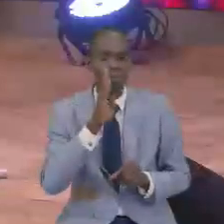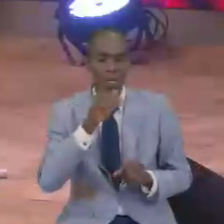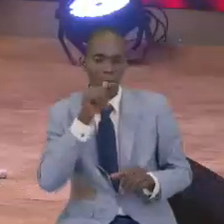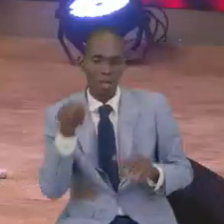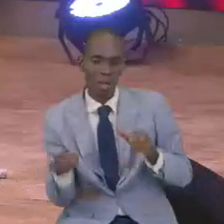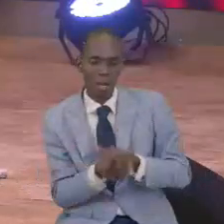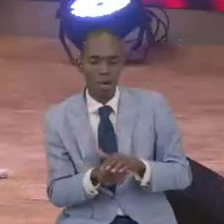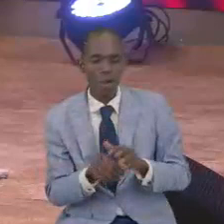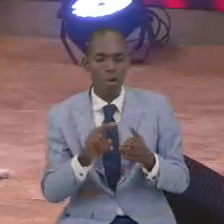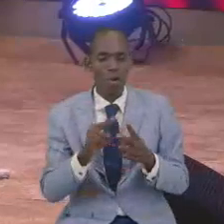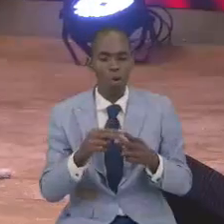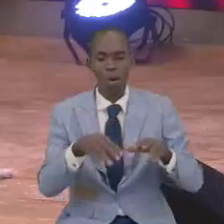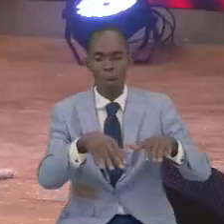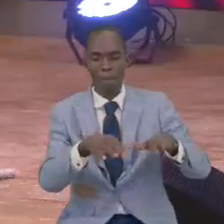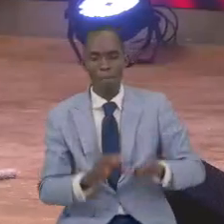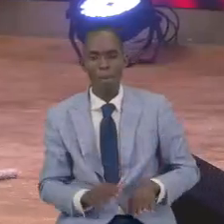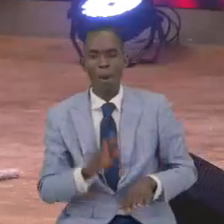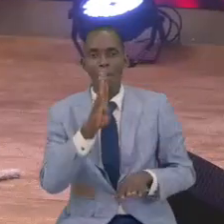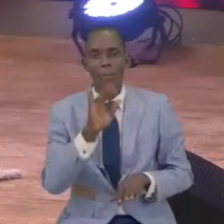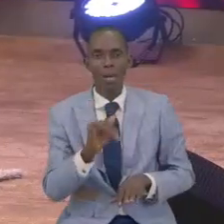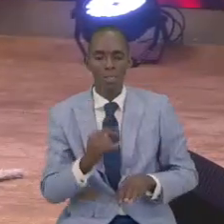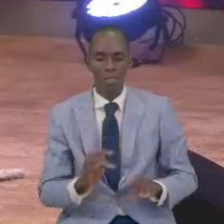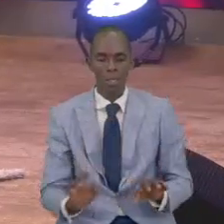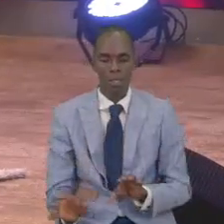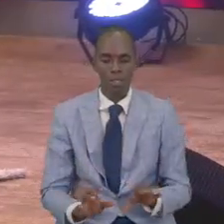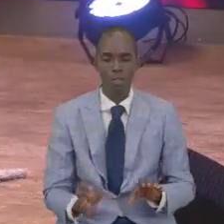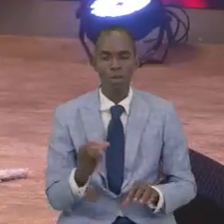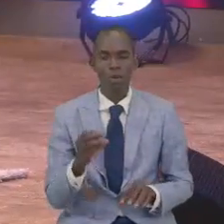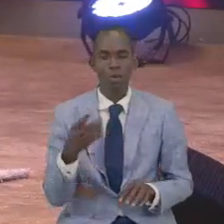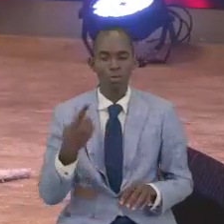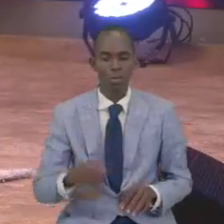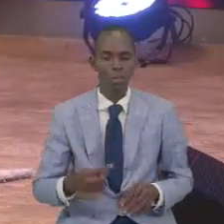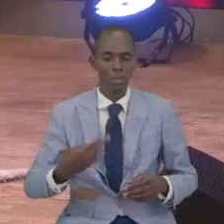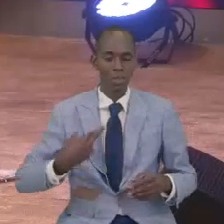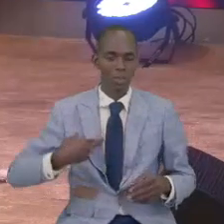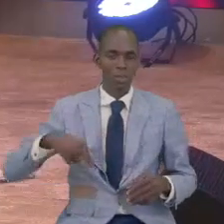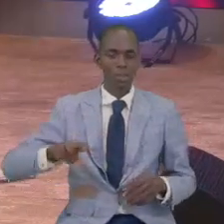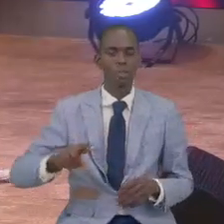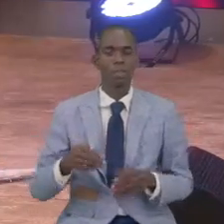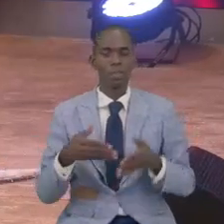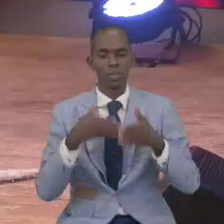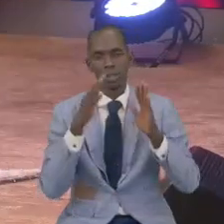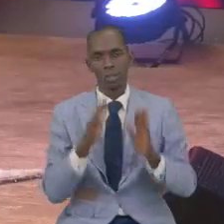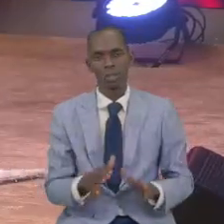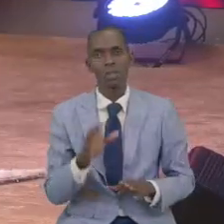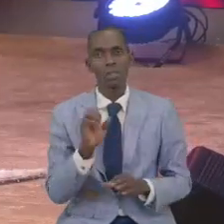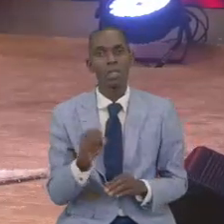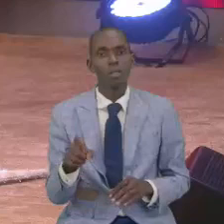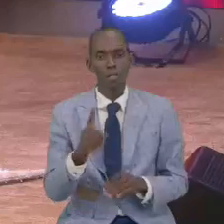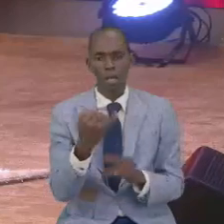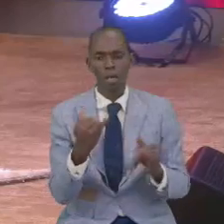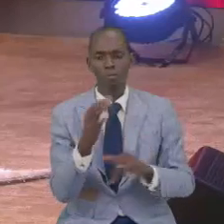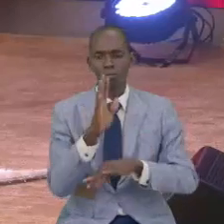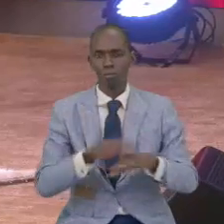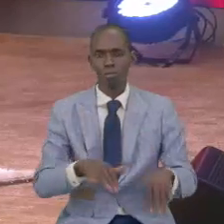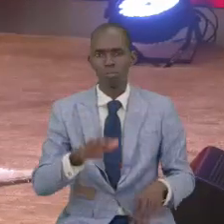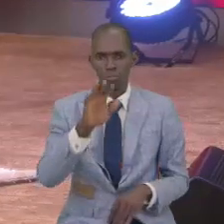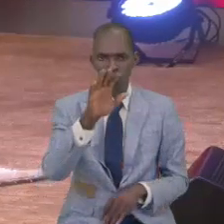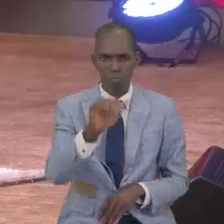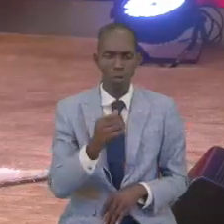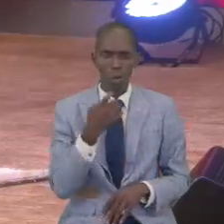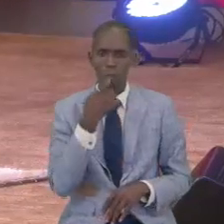buried by the action of the Pharisees and the Sadducees. They called them and commanded